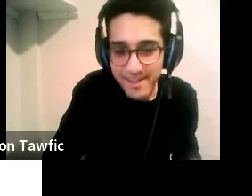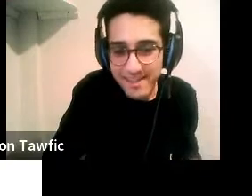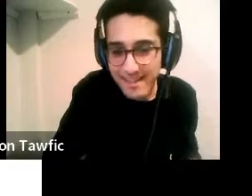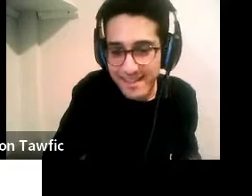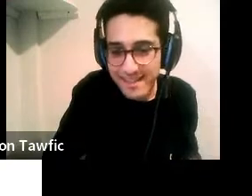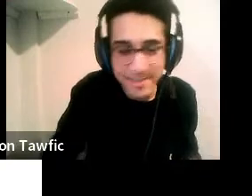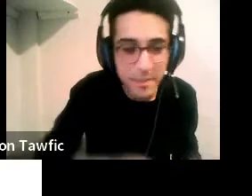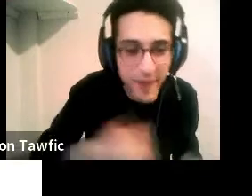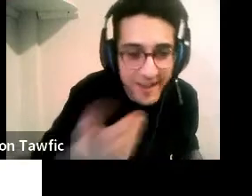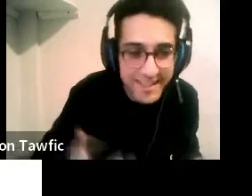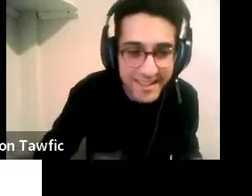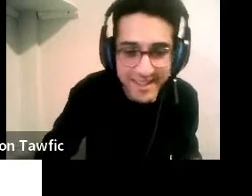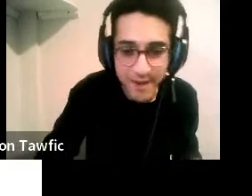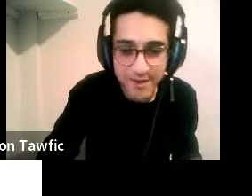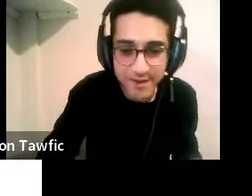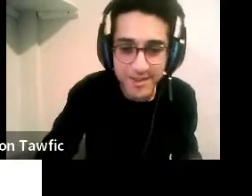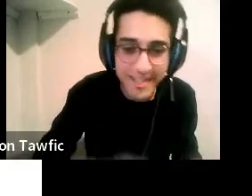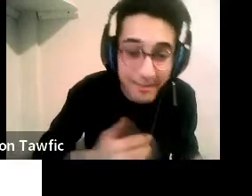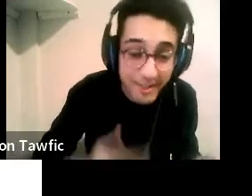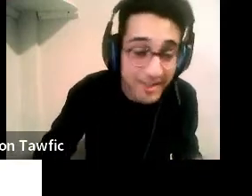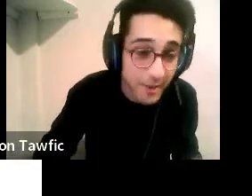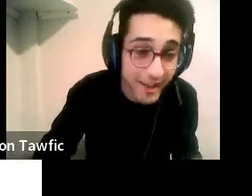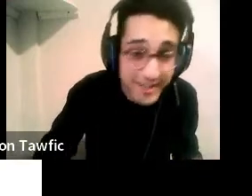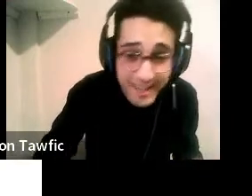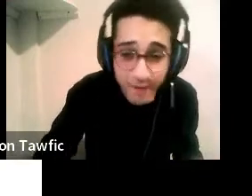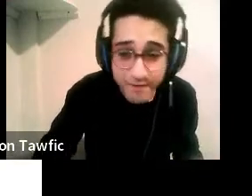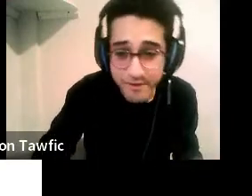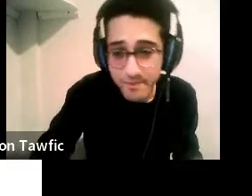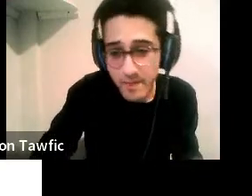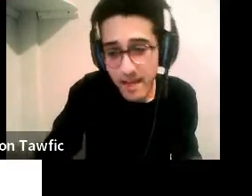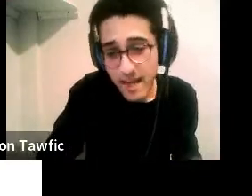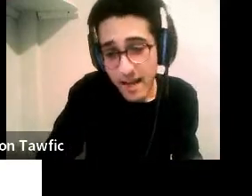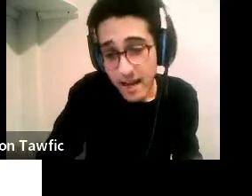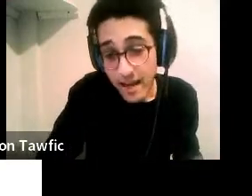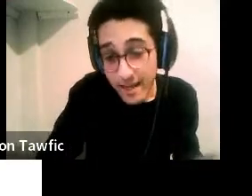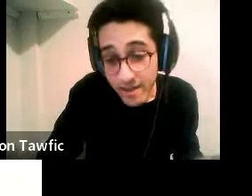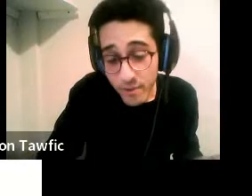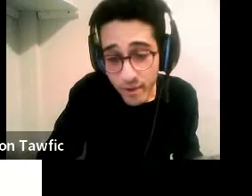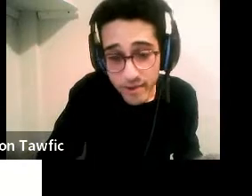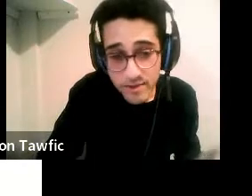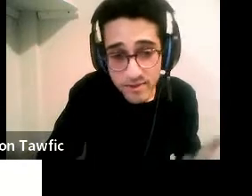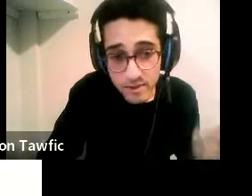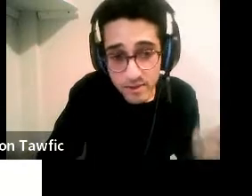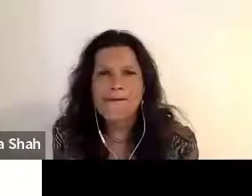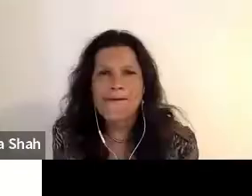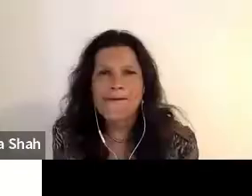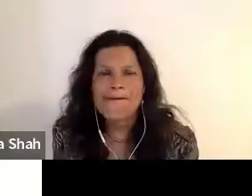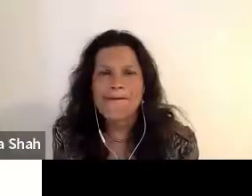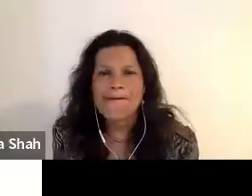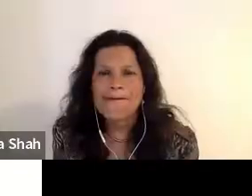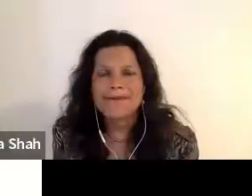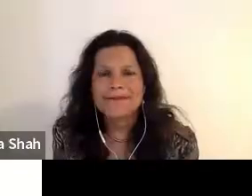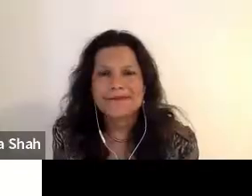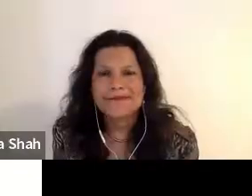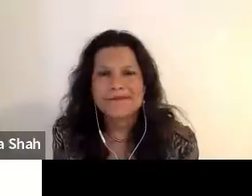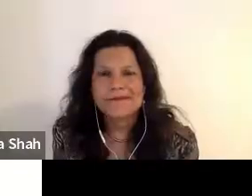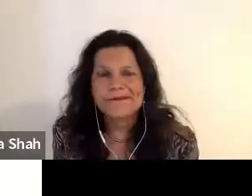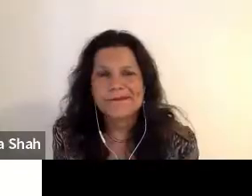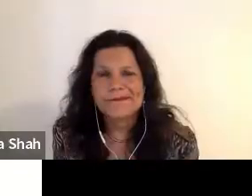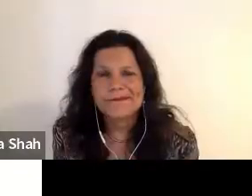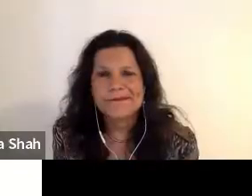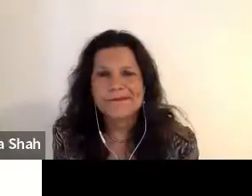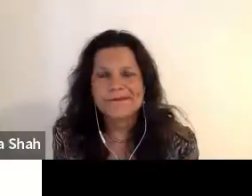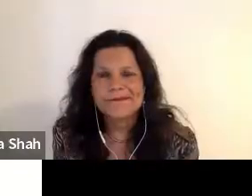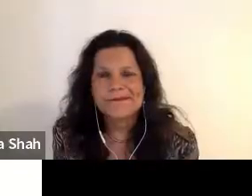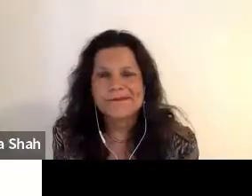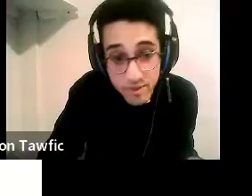me that she's since been planting these offshoots and giving it away herself. In other words, she described it as a symbol